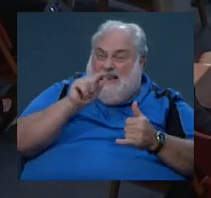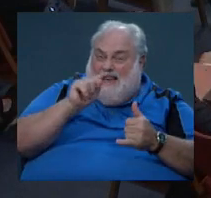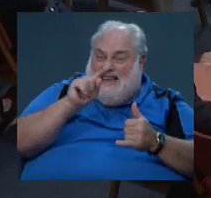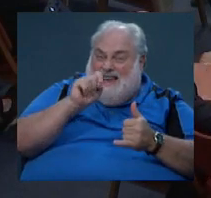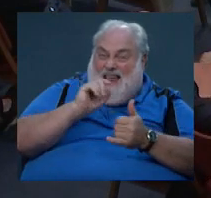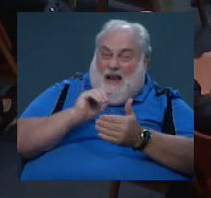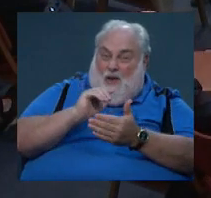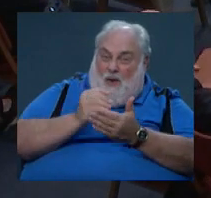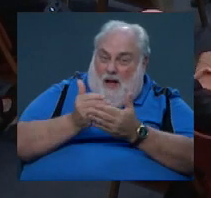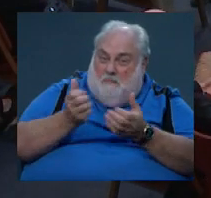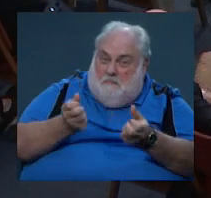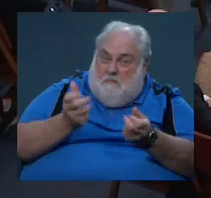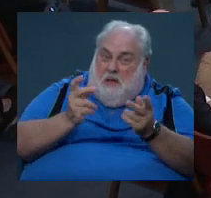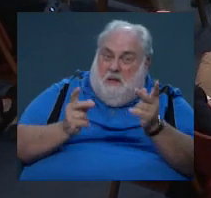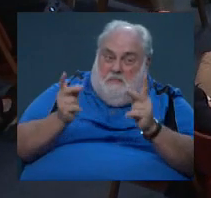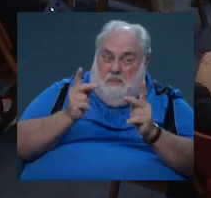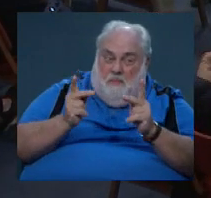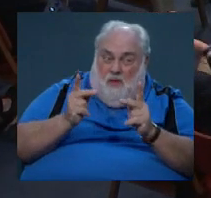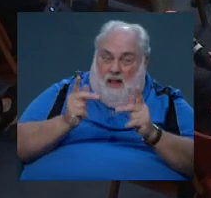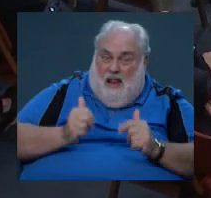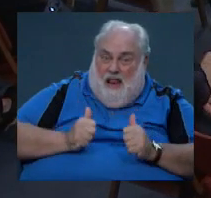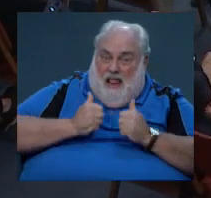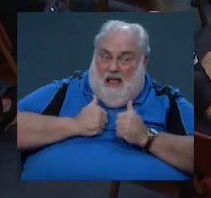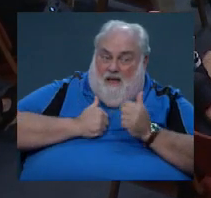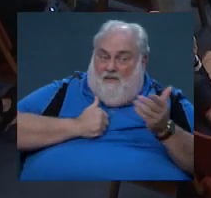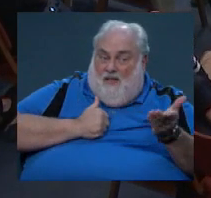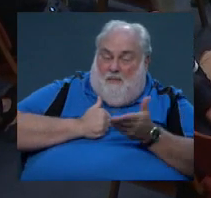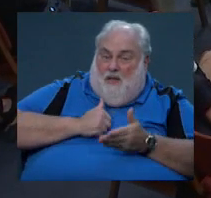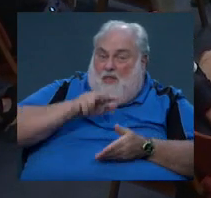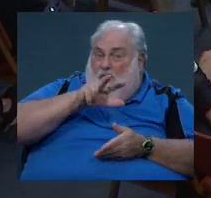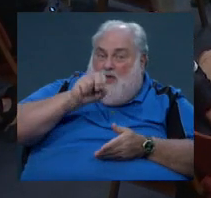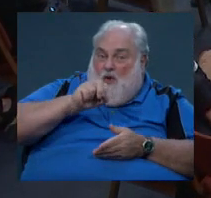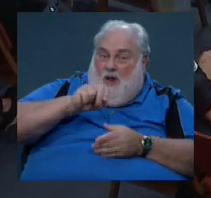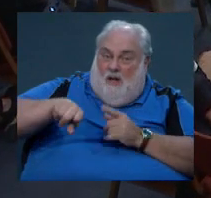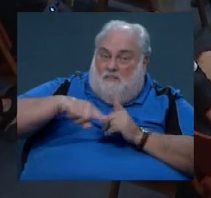of my neighbors have been there 30, 40 years,